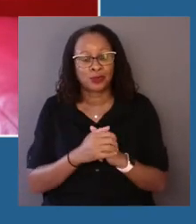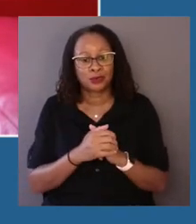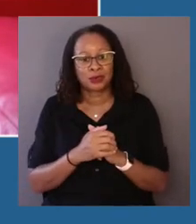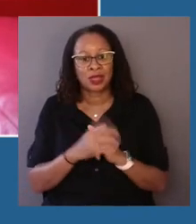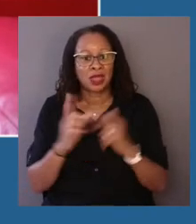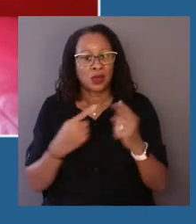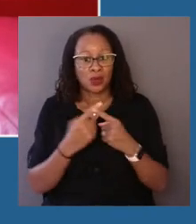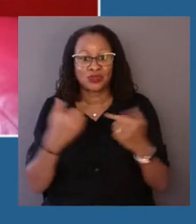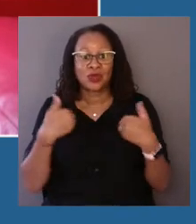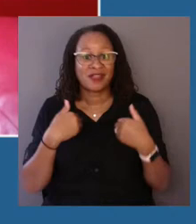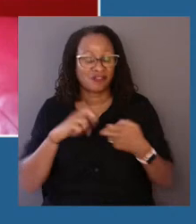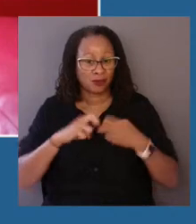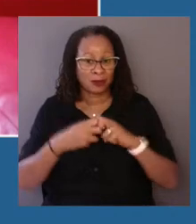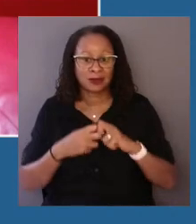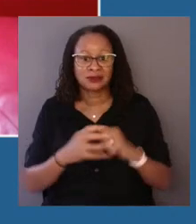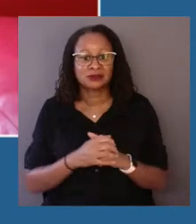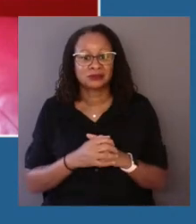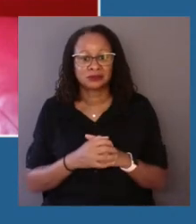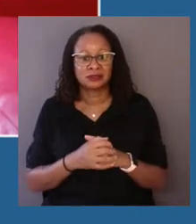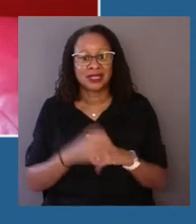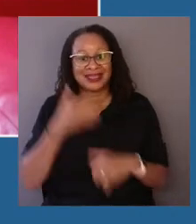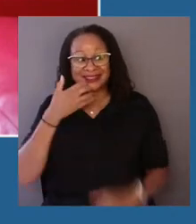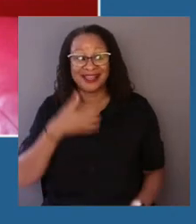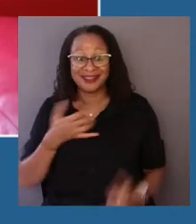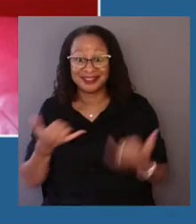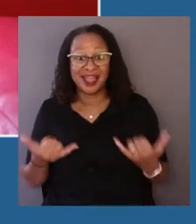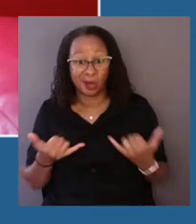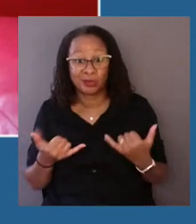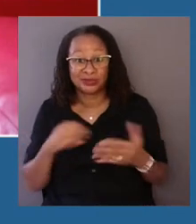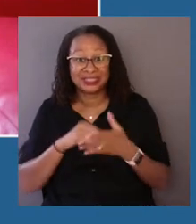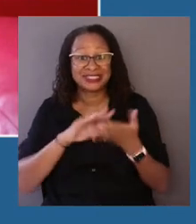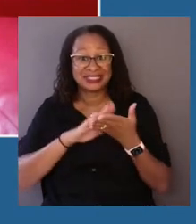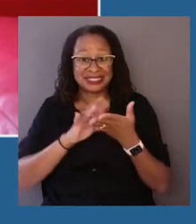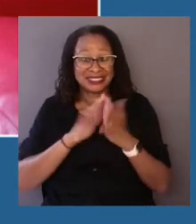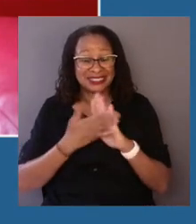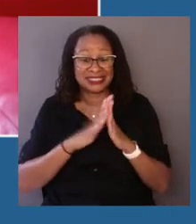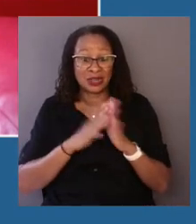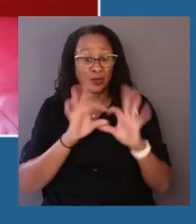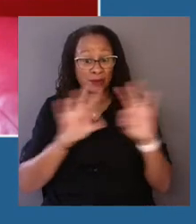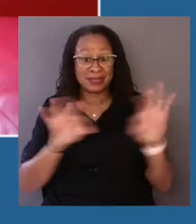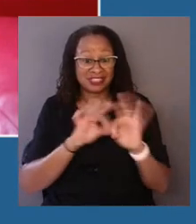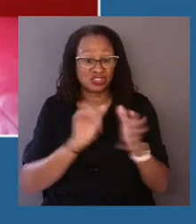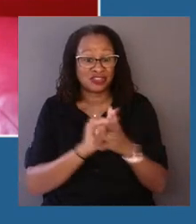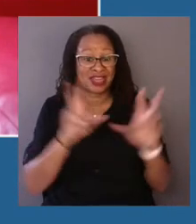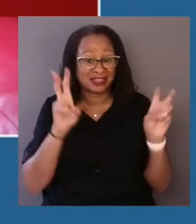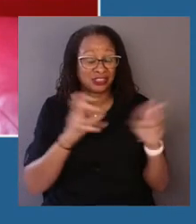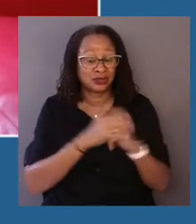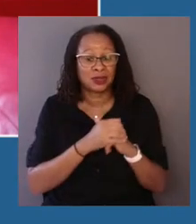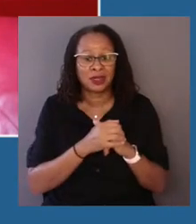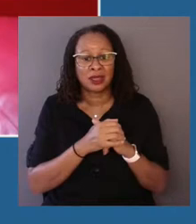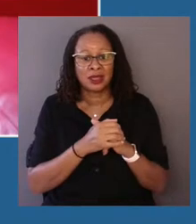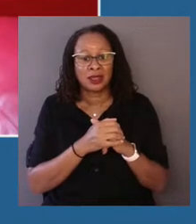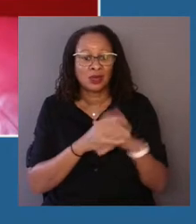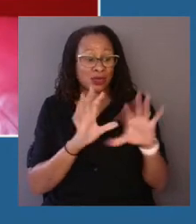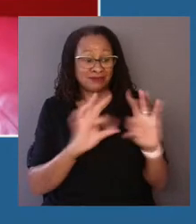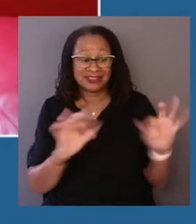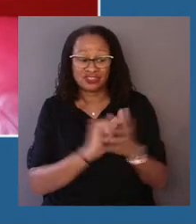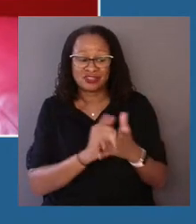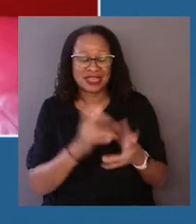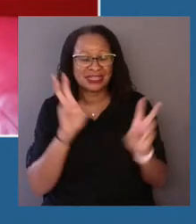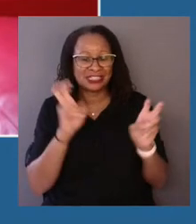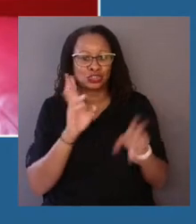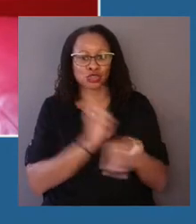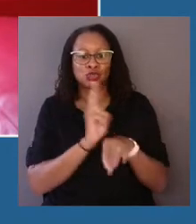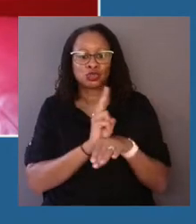a problem, it's hot now, and we're messaging that issue. We're messaging the issue of using cooling